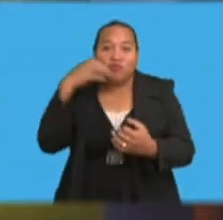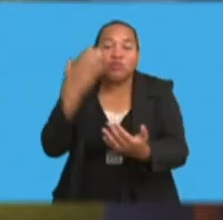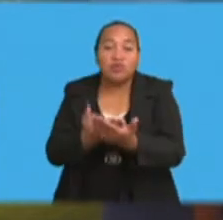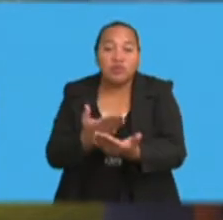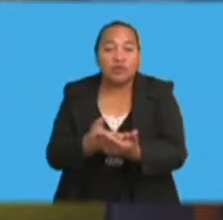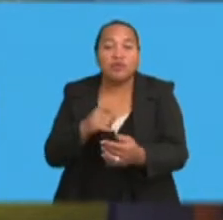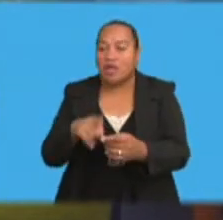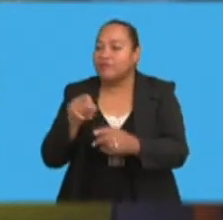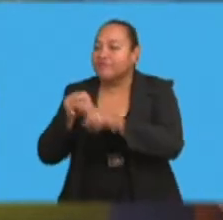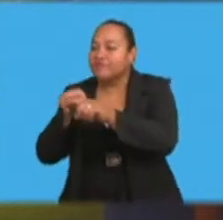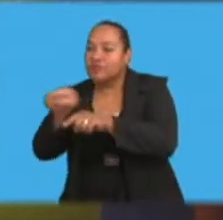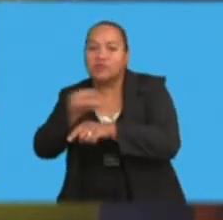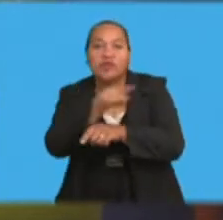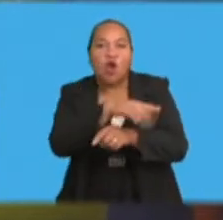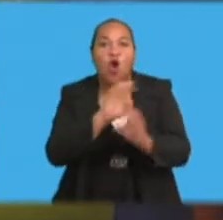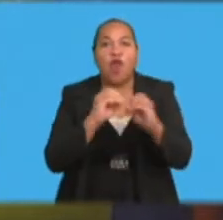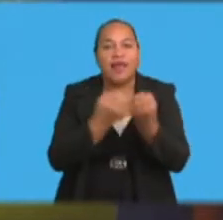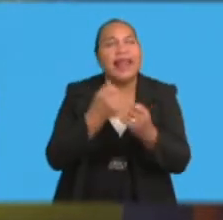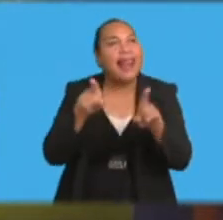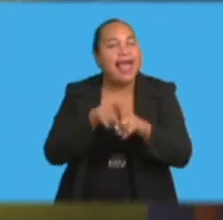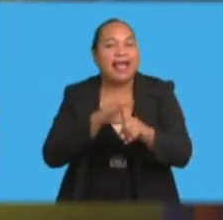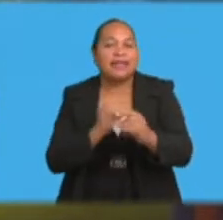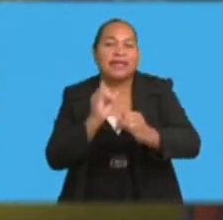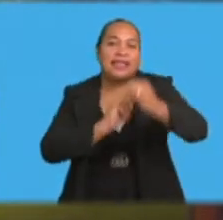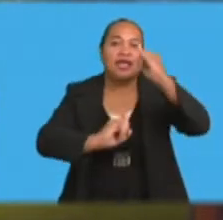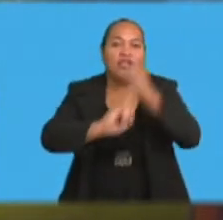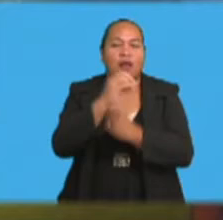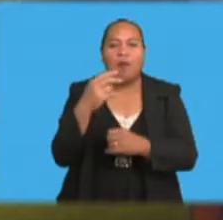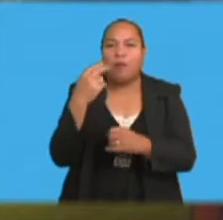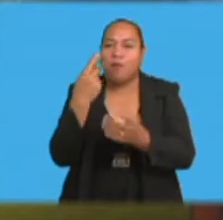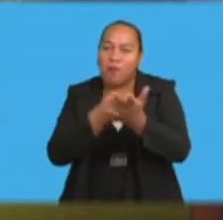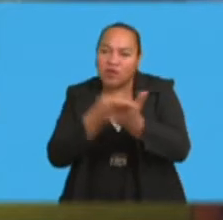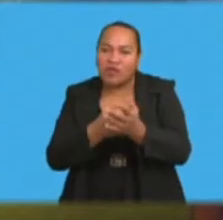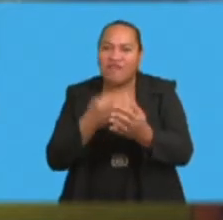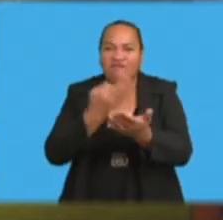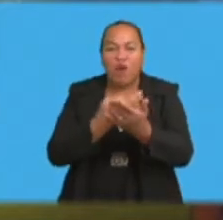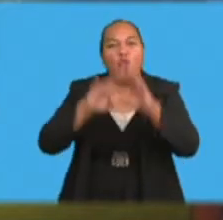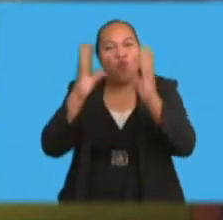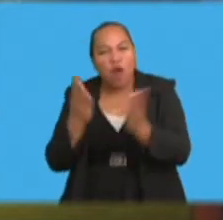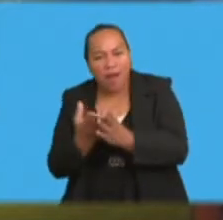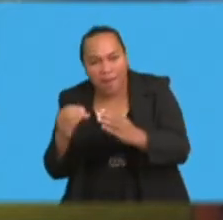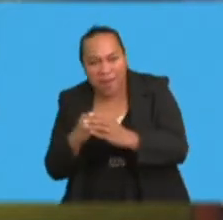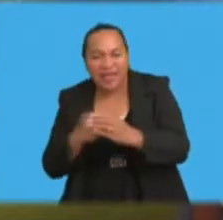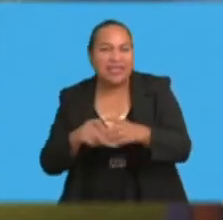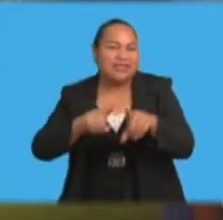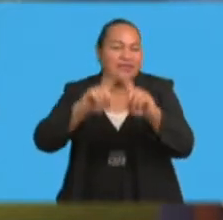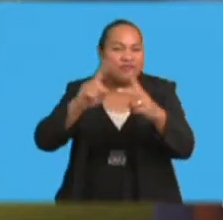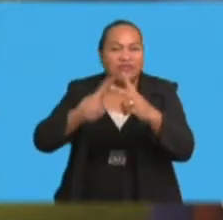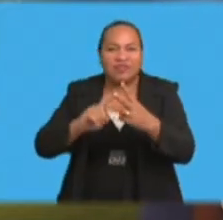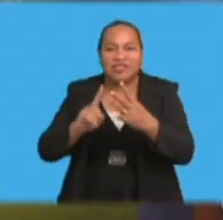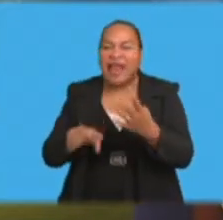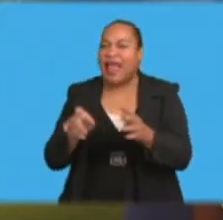by organizations, Madam Speaker, like the International Monetary Fund, World Bank, Asian Development Bank, and credit rating agencies